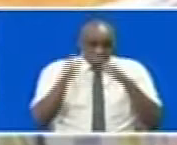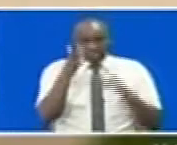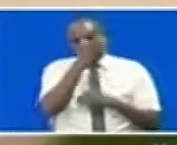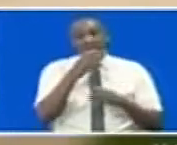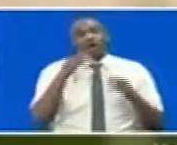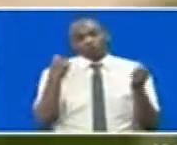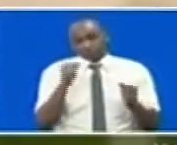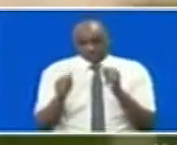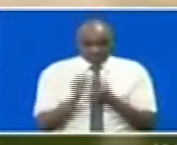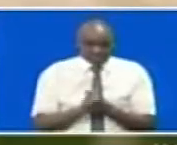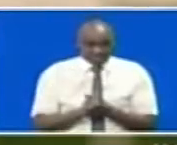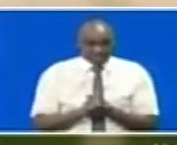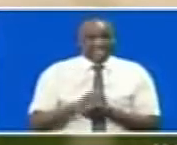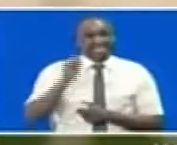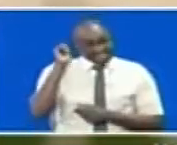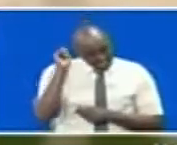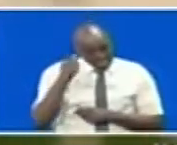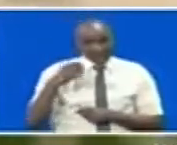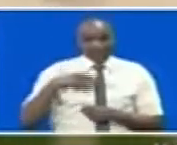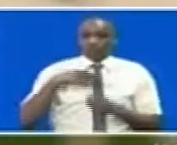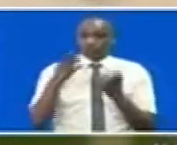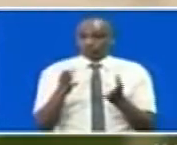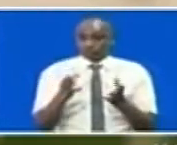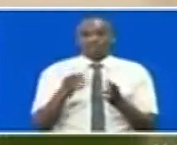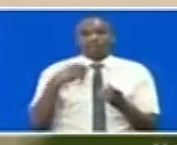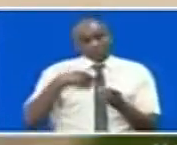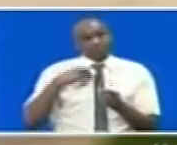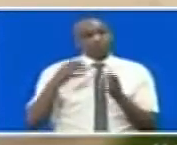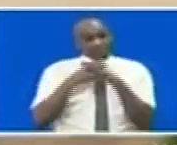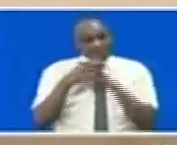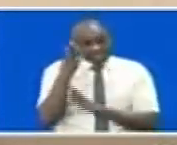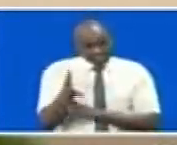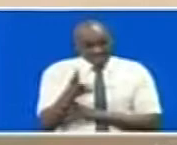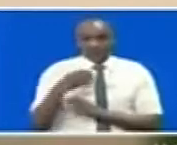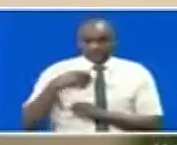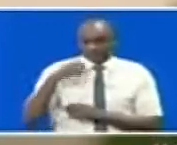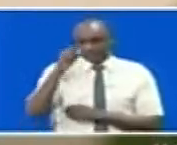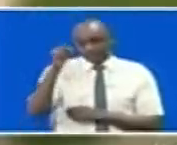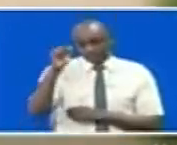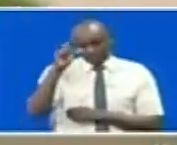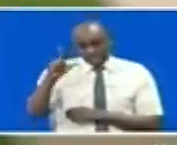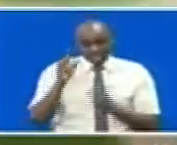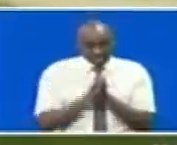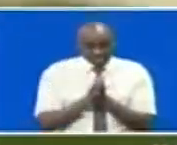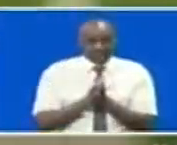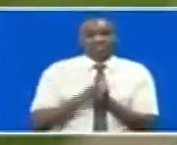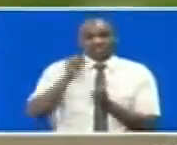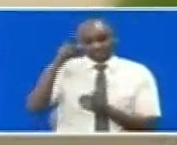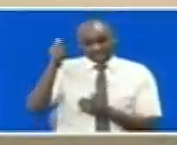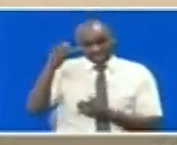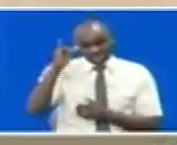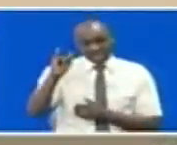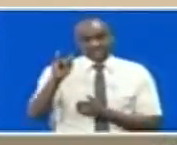in Uganda. Talk about the Kenyan expert. Team USA will line up among them Samuel Chelanga, Stanley Kebenei,